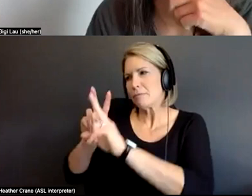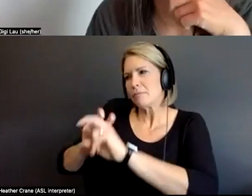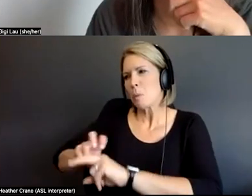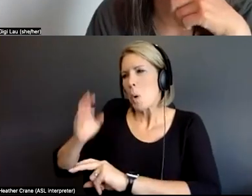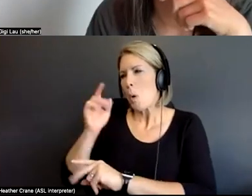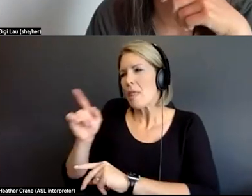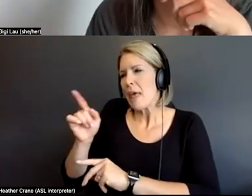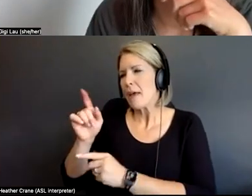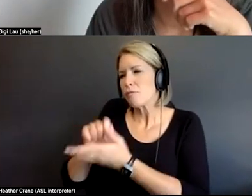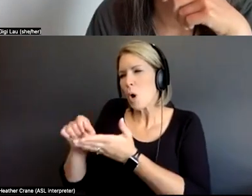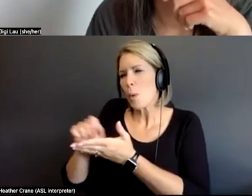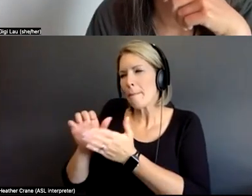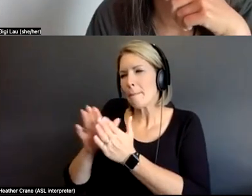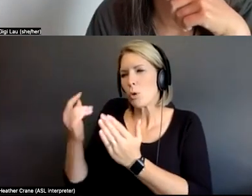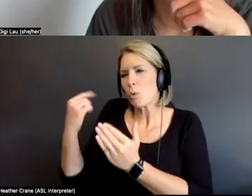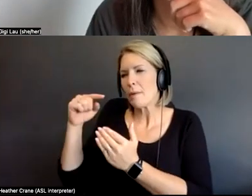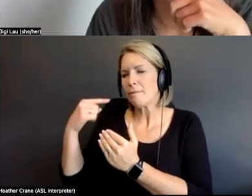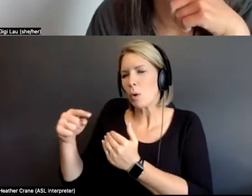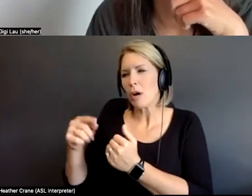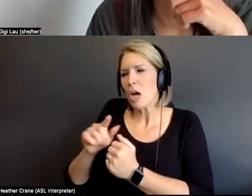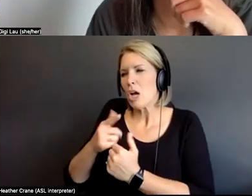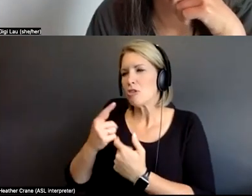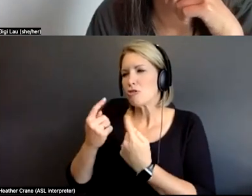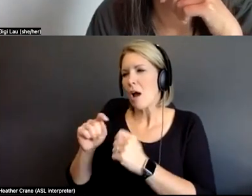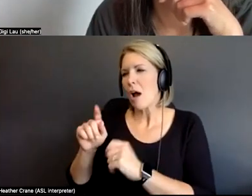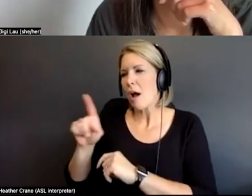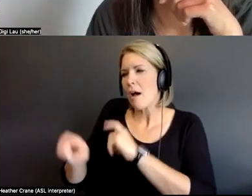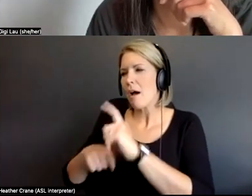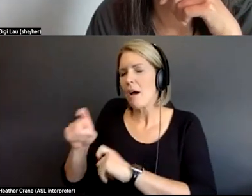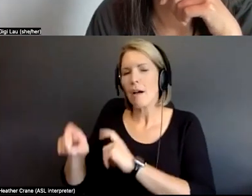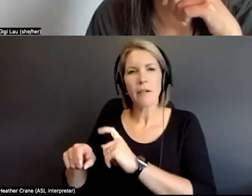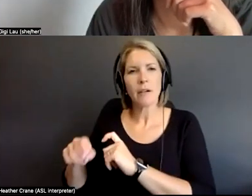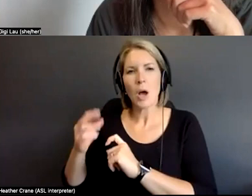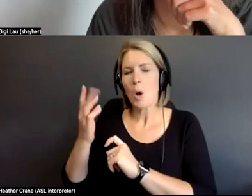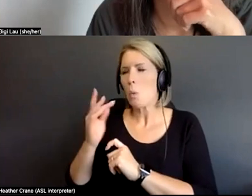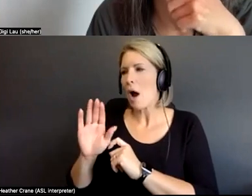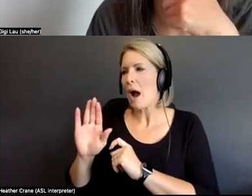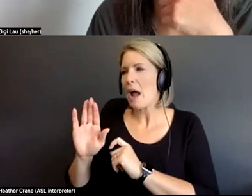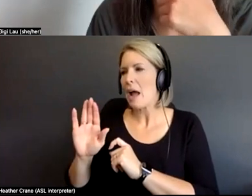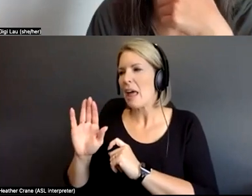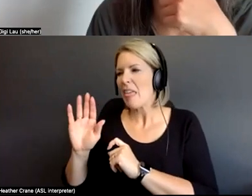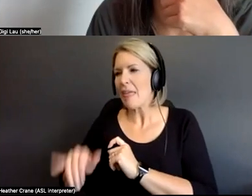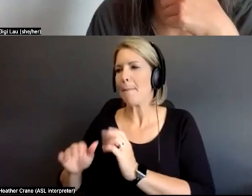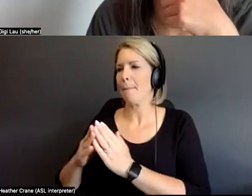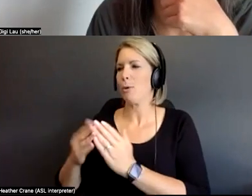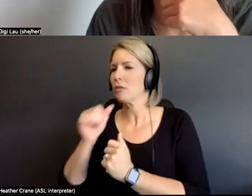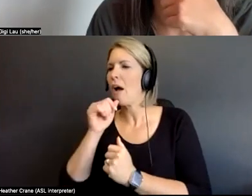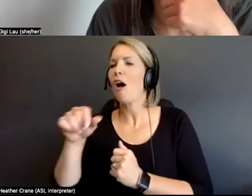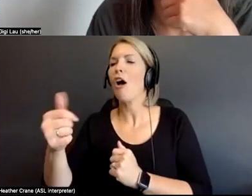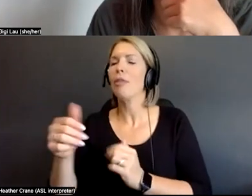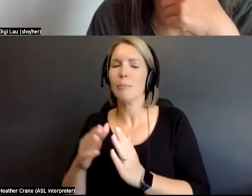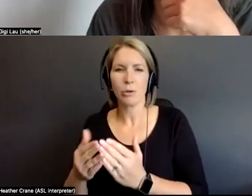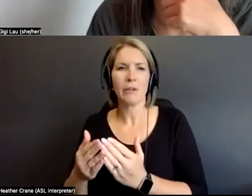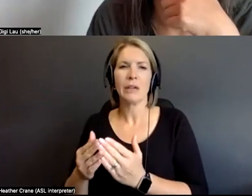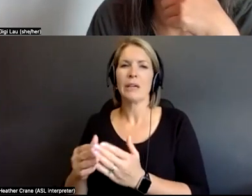wrote, what they're really trying to accomplish, you know, why it's that particular book and not another book. I think sometimes having a conversation